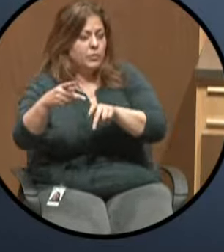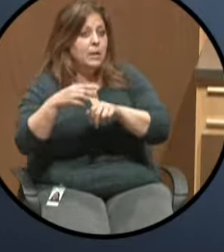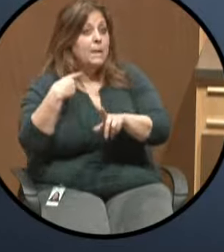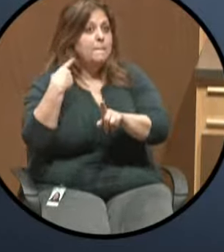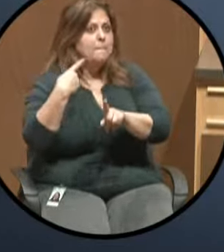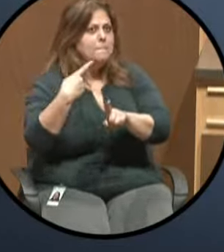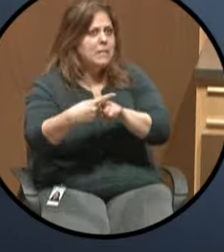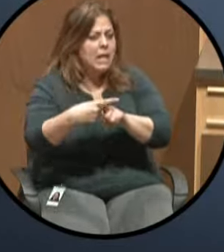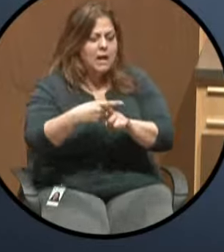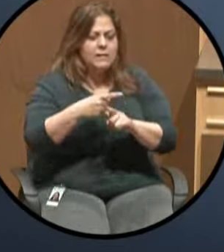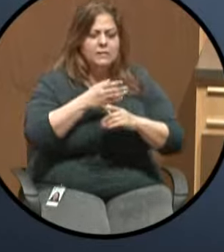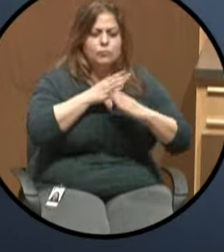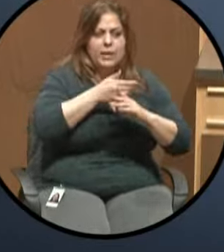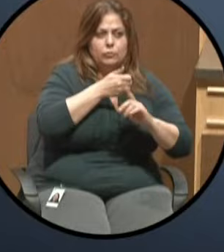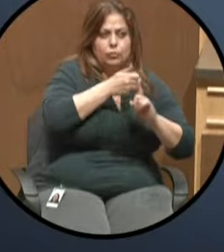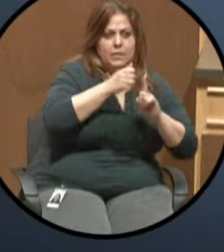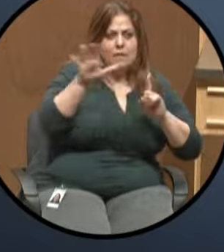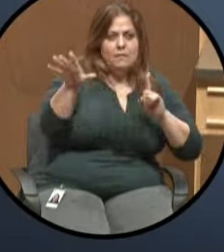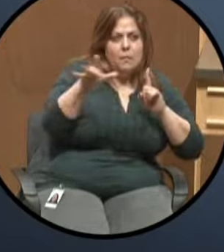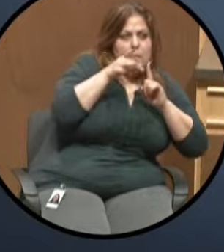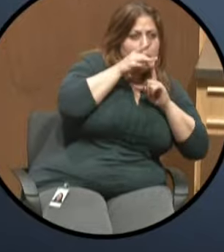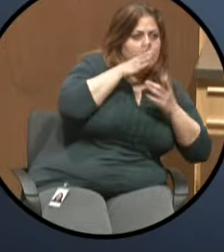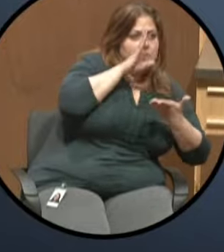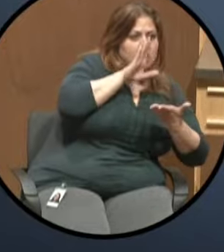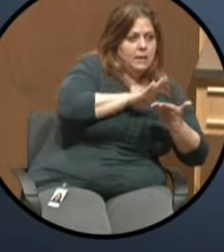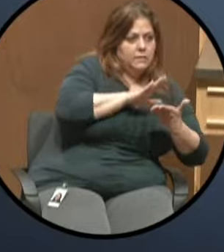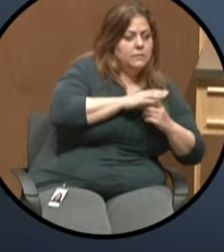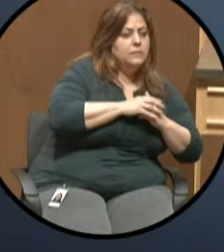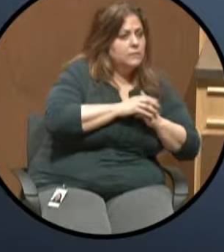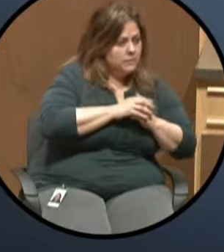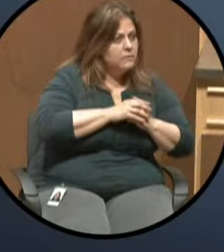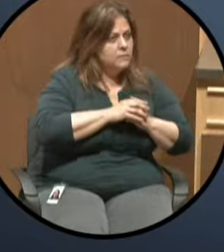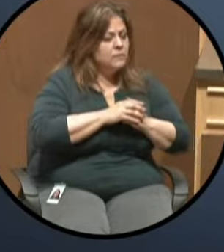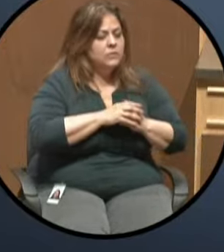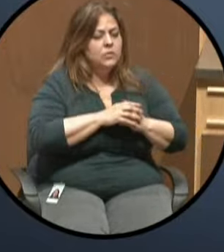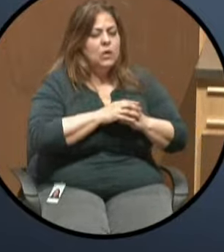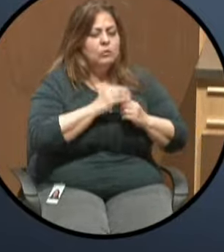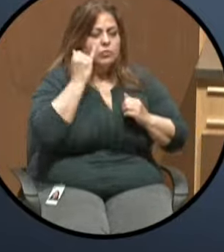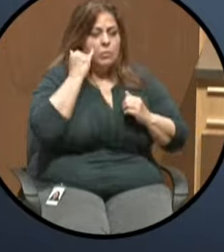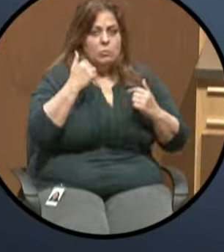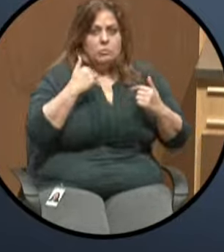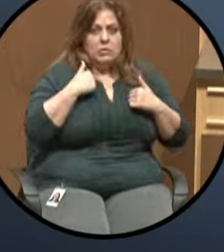demonstrated that if you are wearing a mask and someone else is infected, you can also